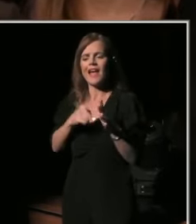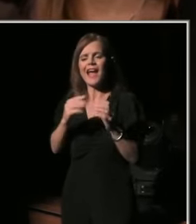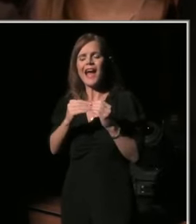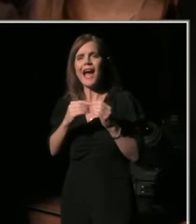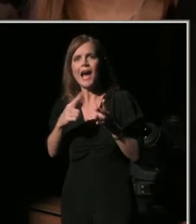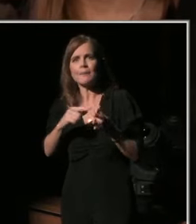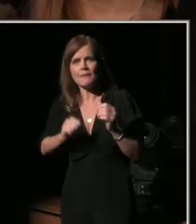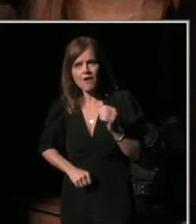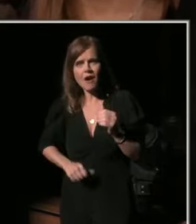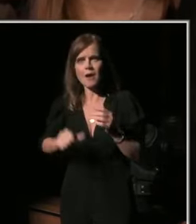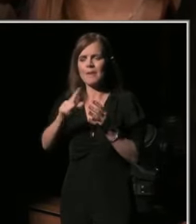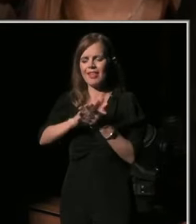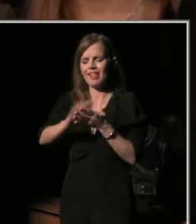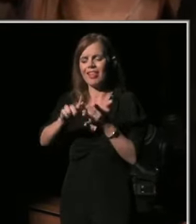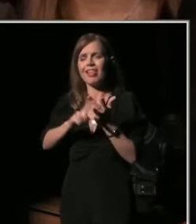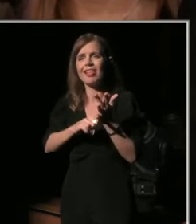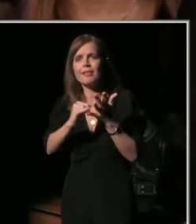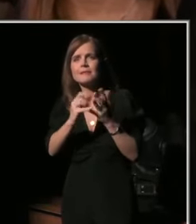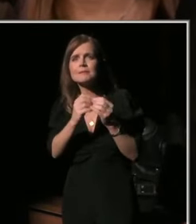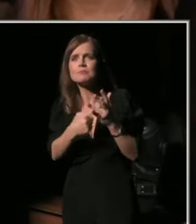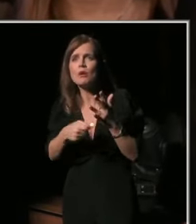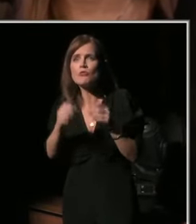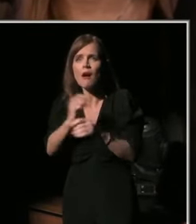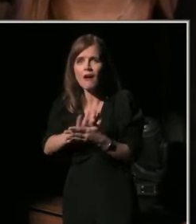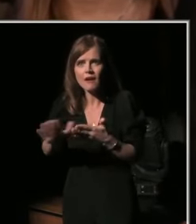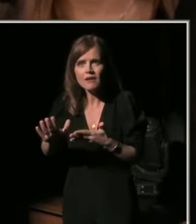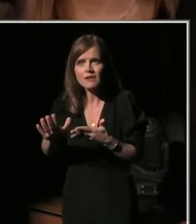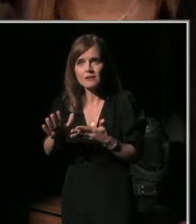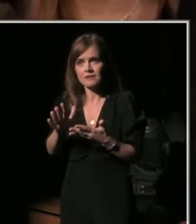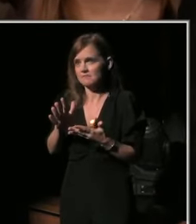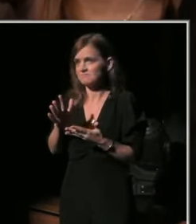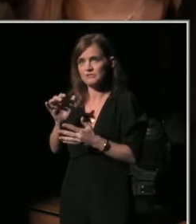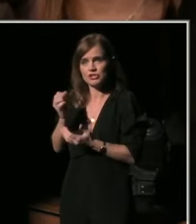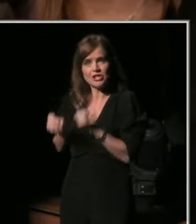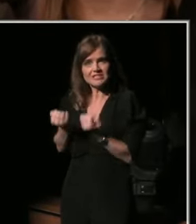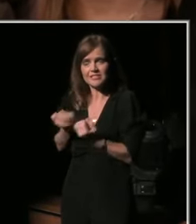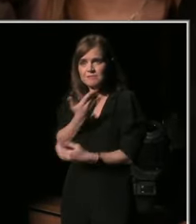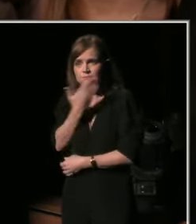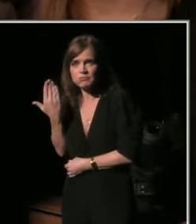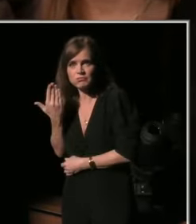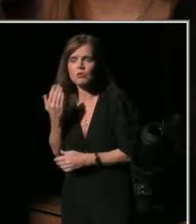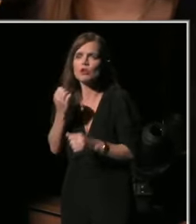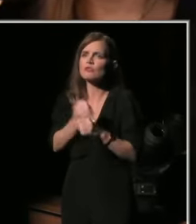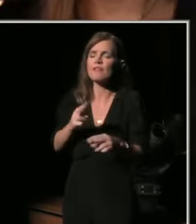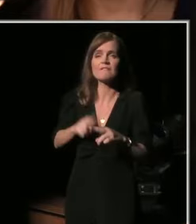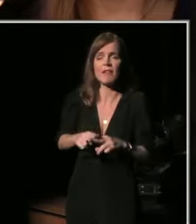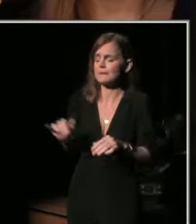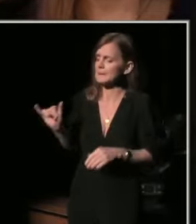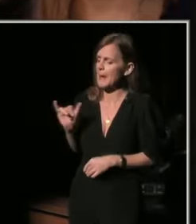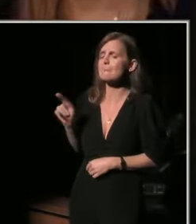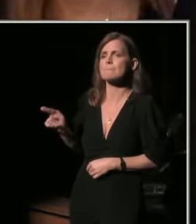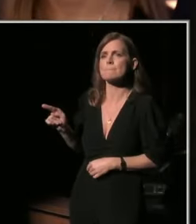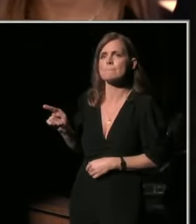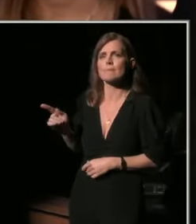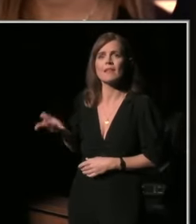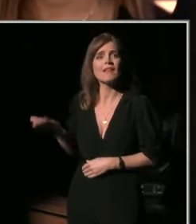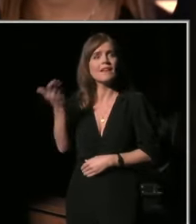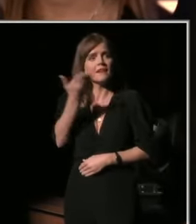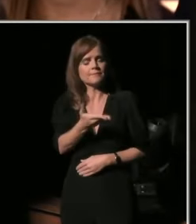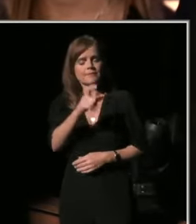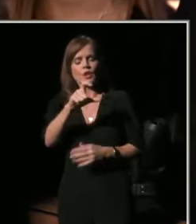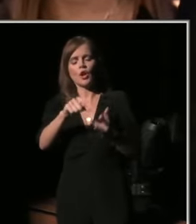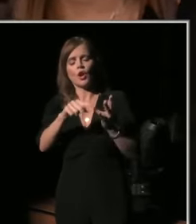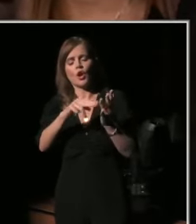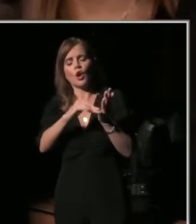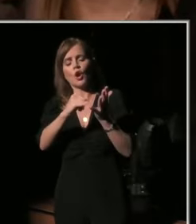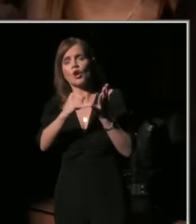Hillsborough, justice has been denied, and Grenfell is no different." I'm going to pass now to Constantine Grass. Constantine